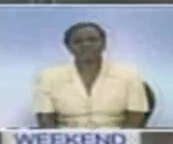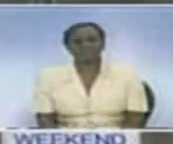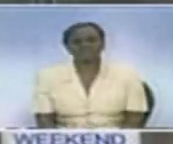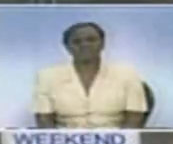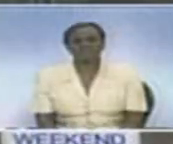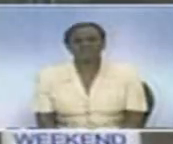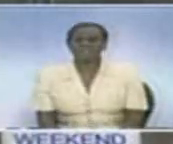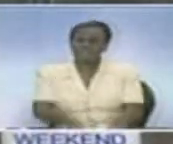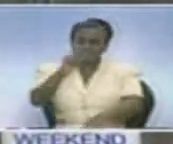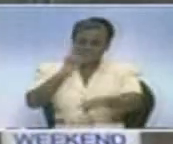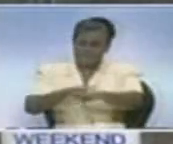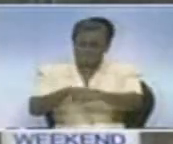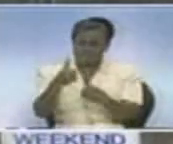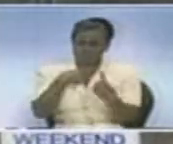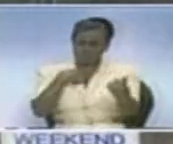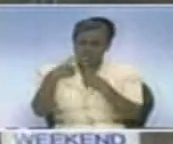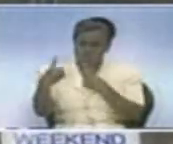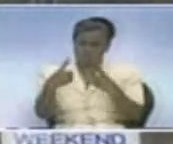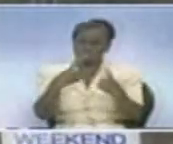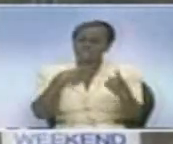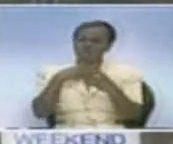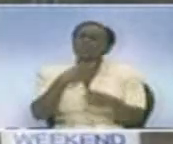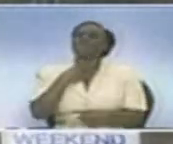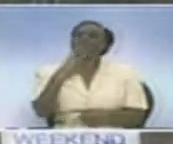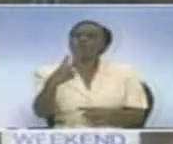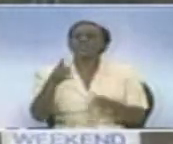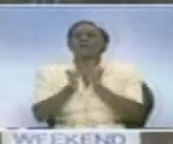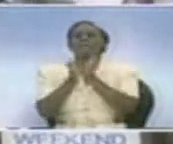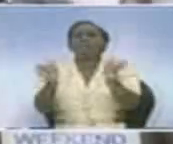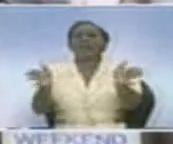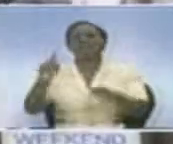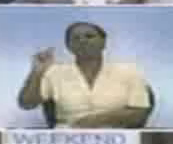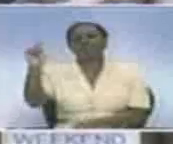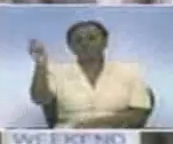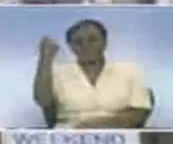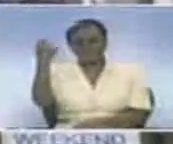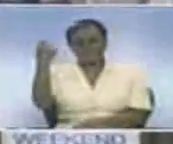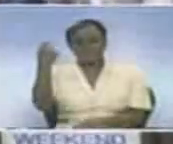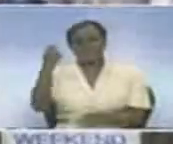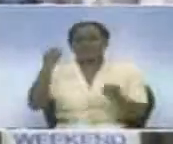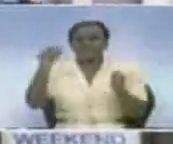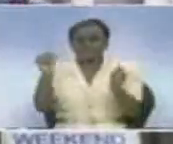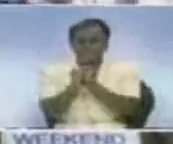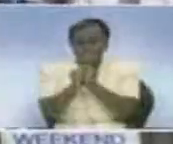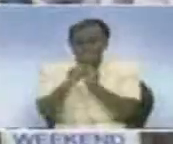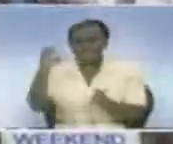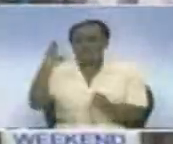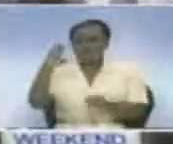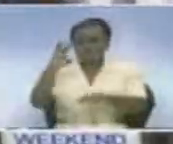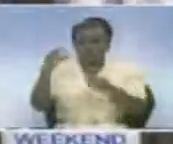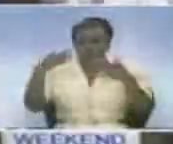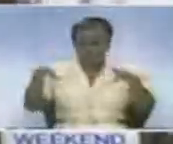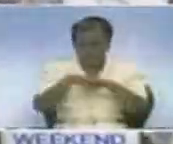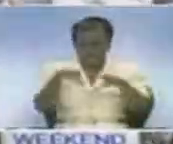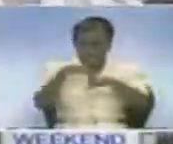Na tukisungumuza, tunasungumuza sauti ya wananchi wa Kenya. Nearly 10 court lawmakers have been summoned for hate